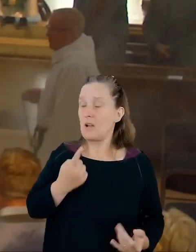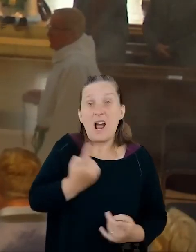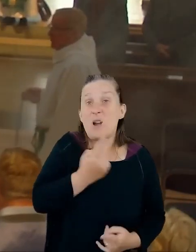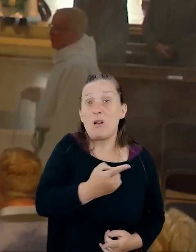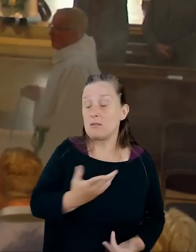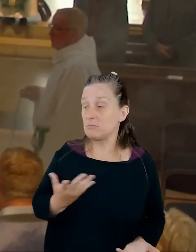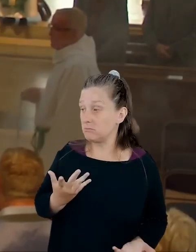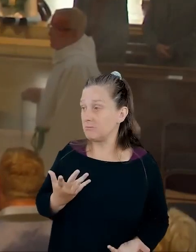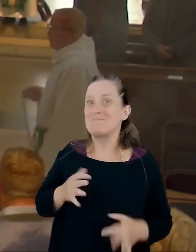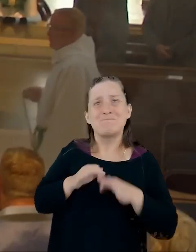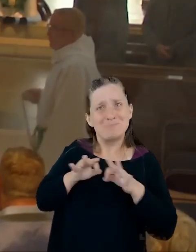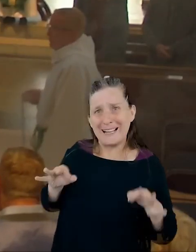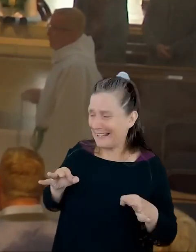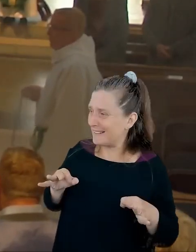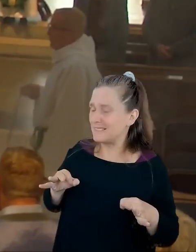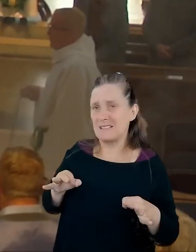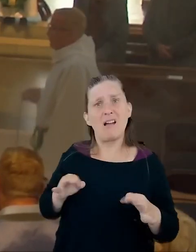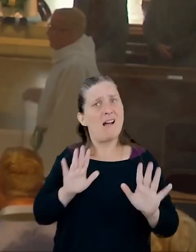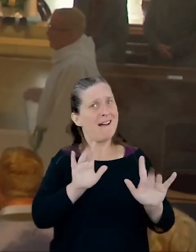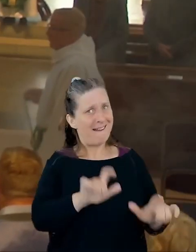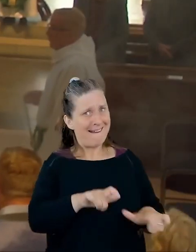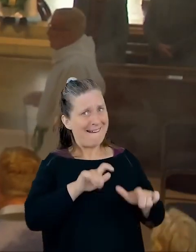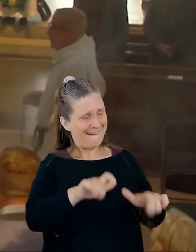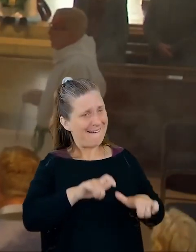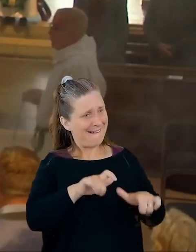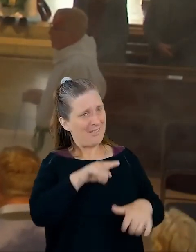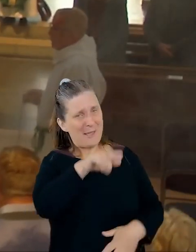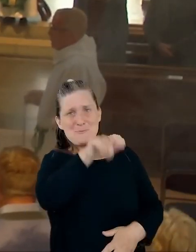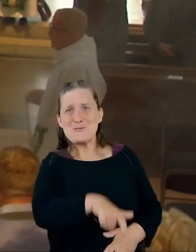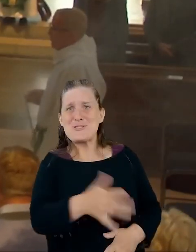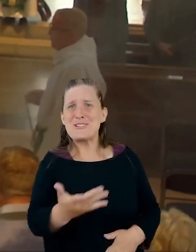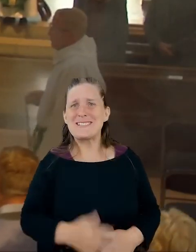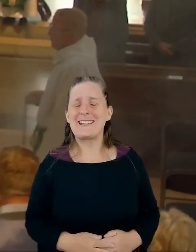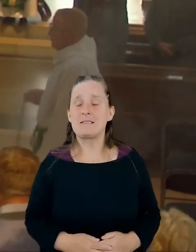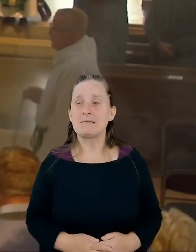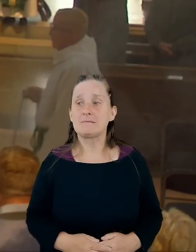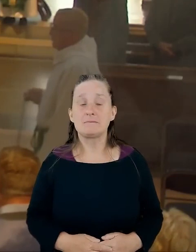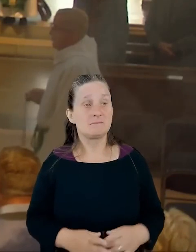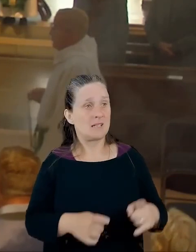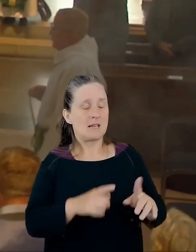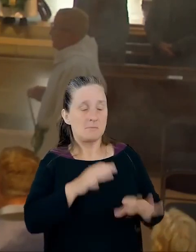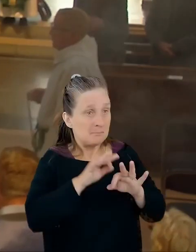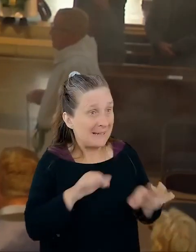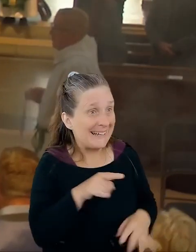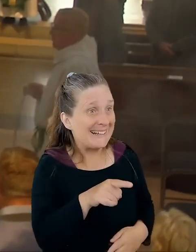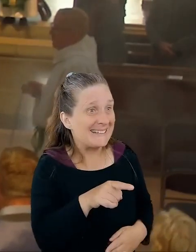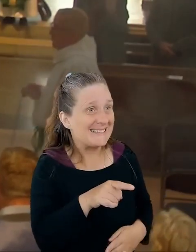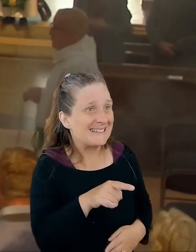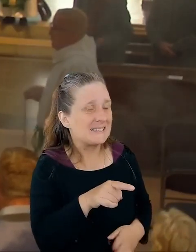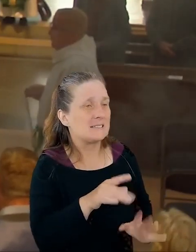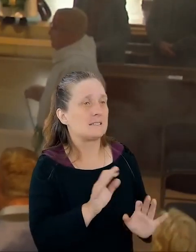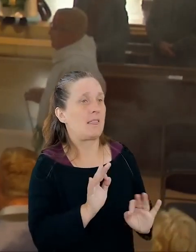there who shares in peace, your peace will rest on that person. but if not, it will return to